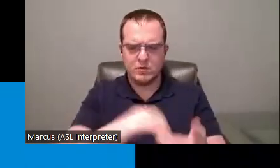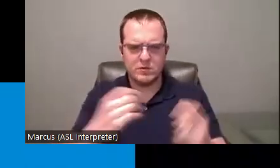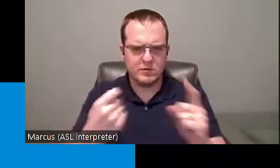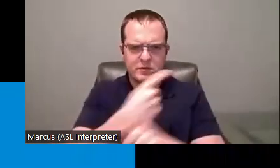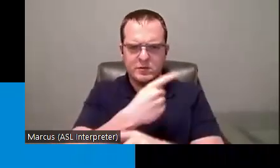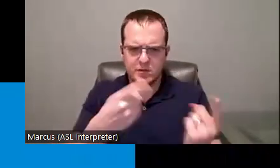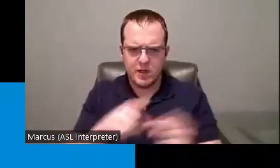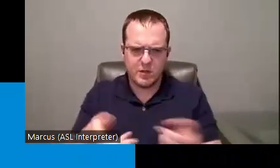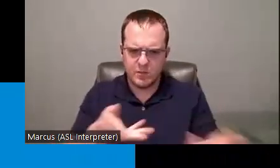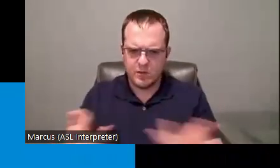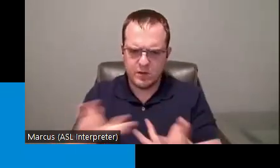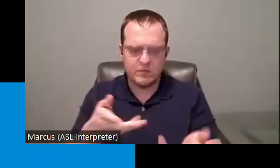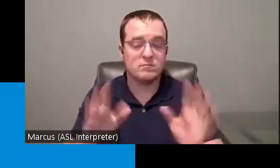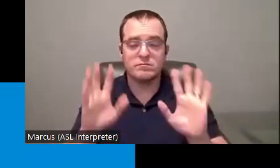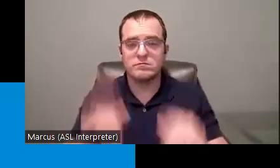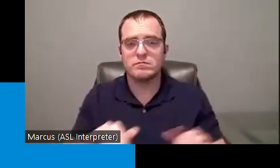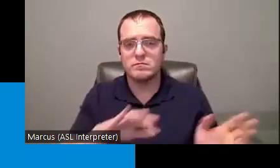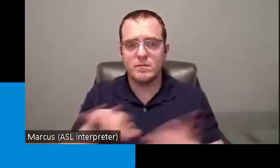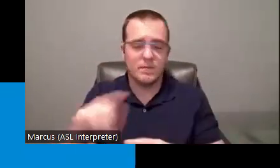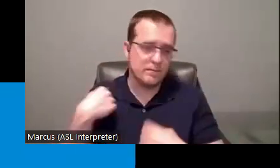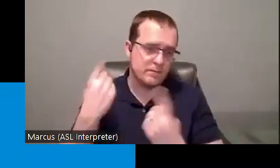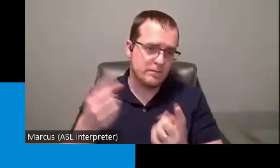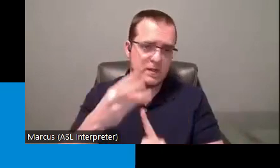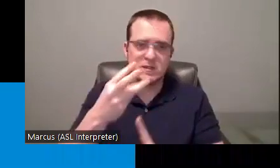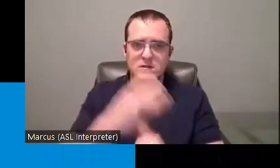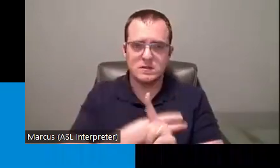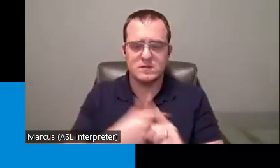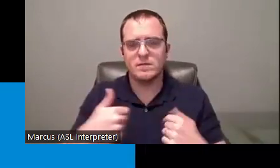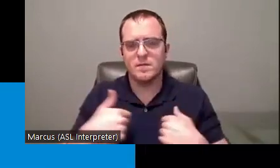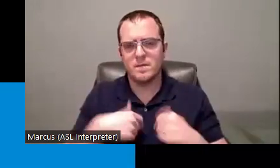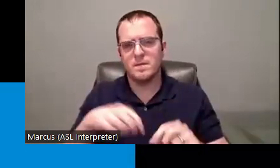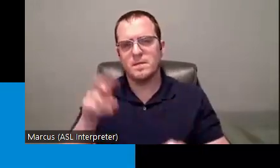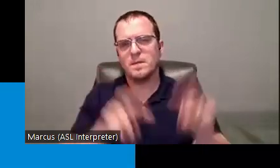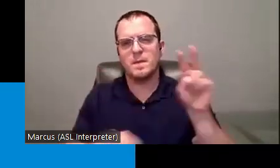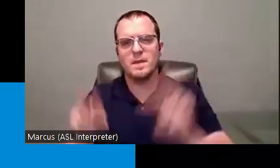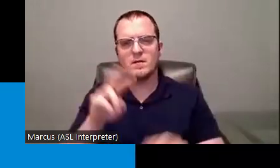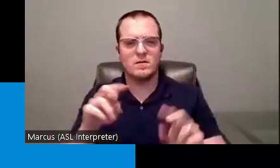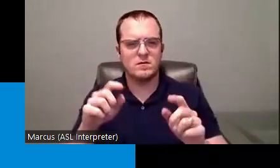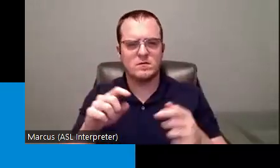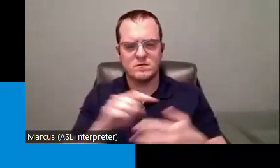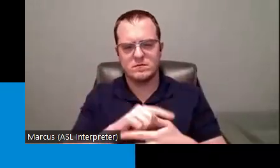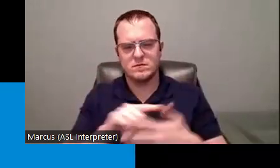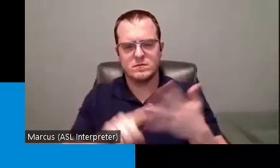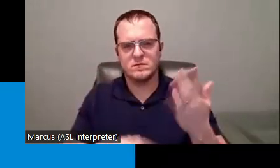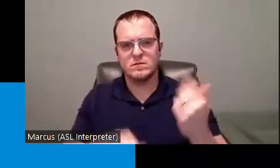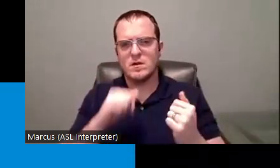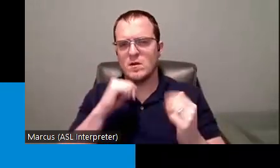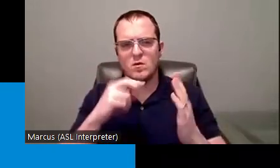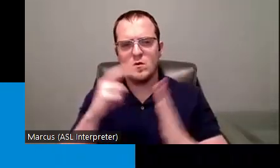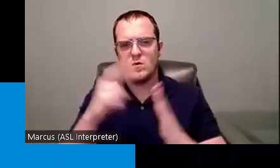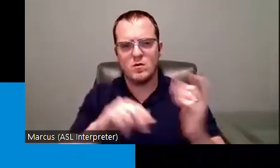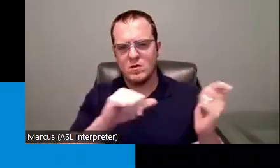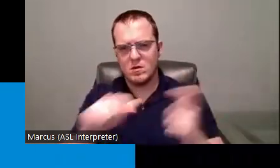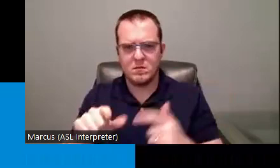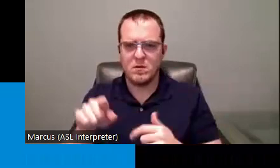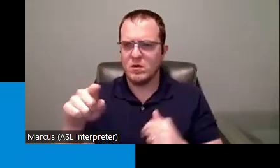In any case, in the past 6 months, I've observed the following, and I'm not going to read them all. You can certainly